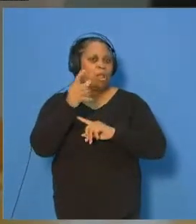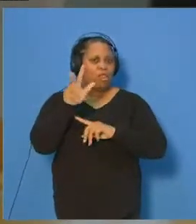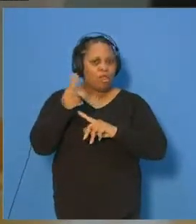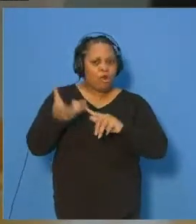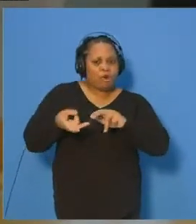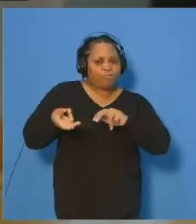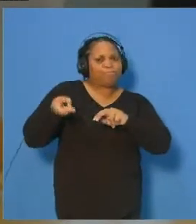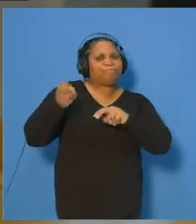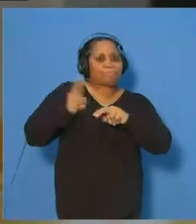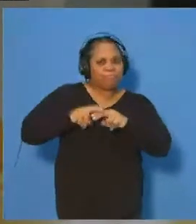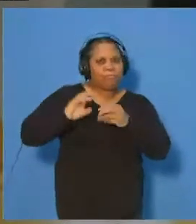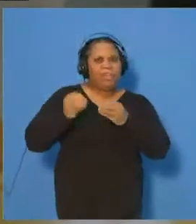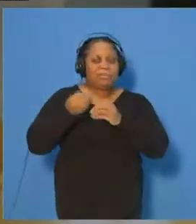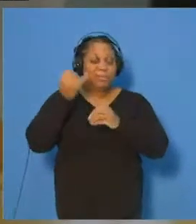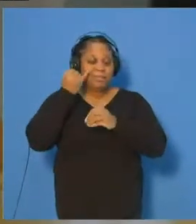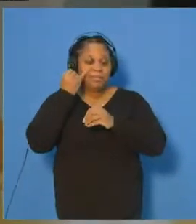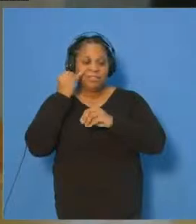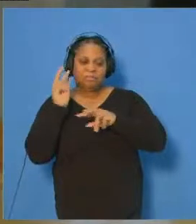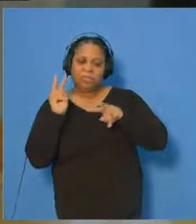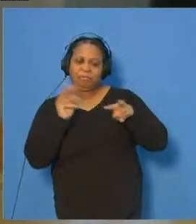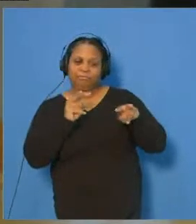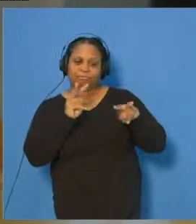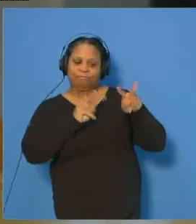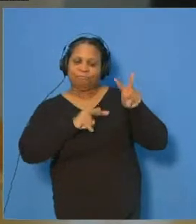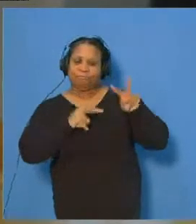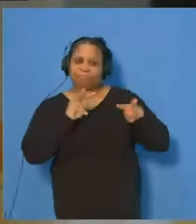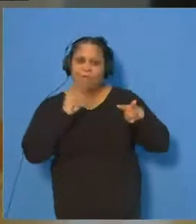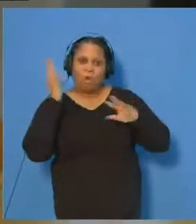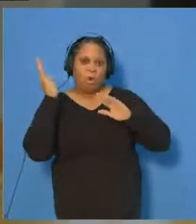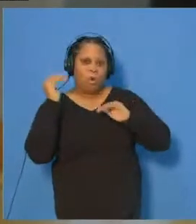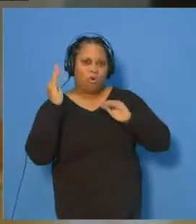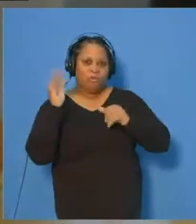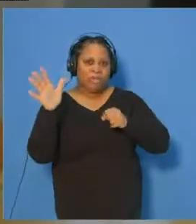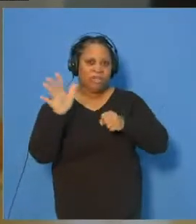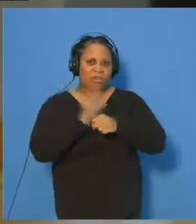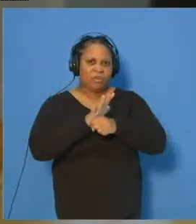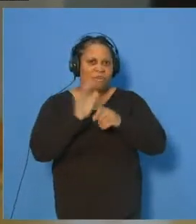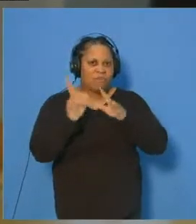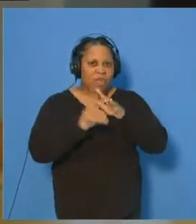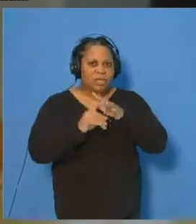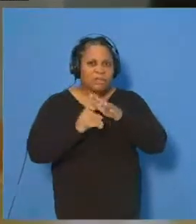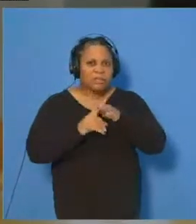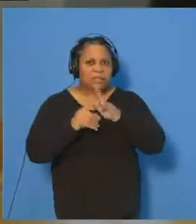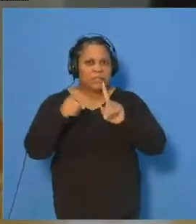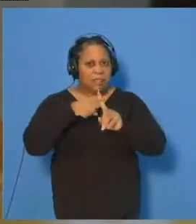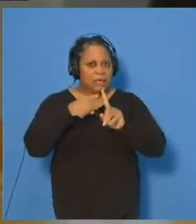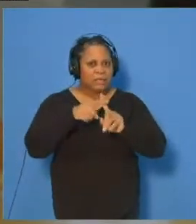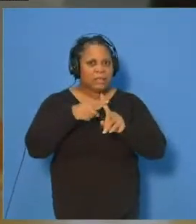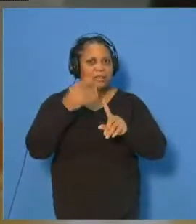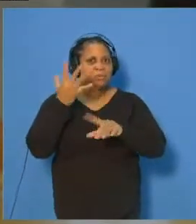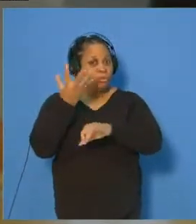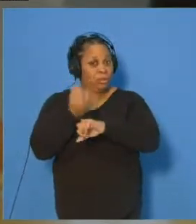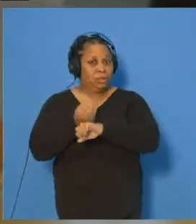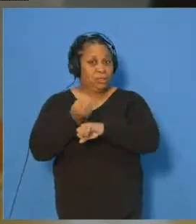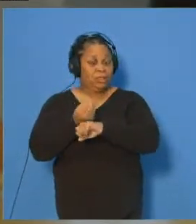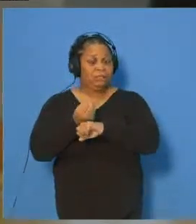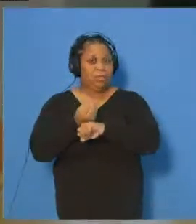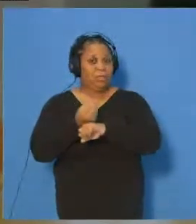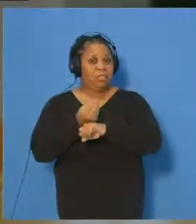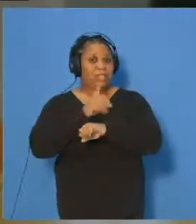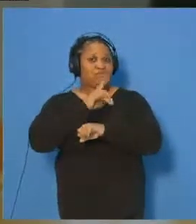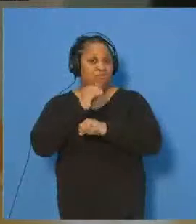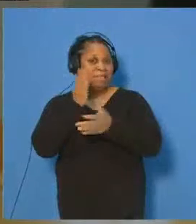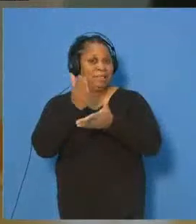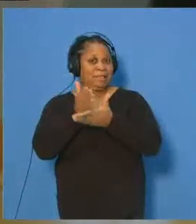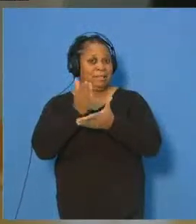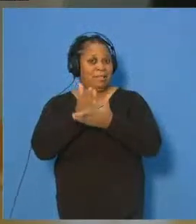these cases aside as they are hopefully fully contained, is the government confident that the shelter-in-place protocol has virtually stopped